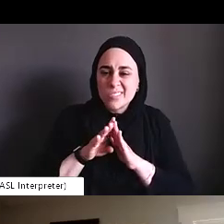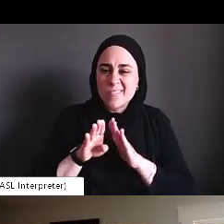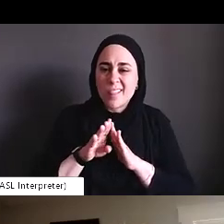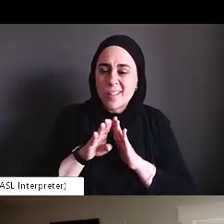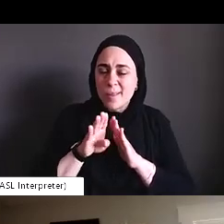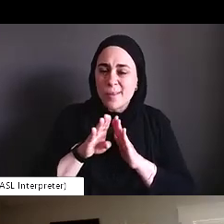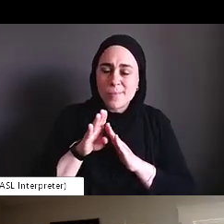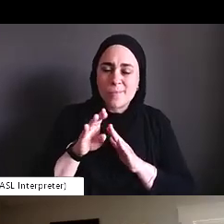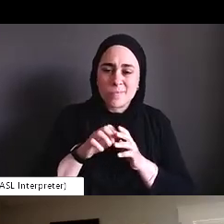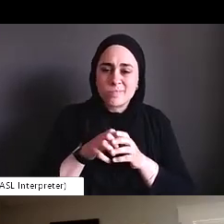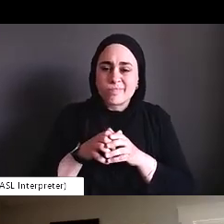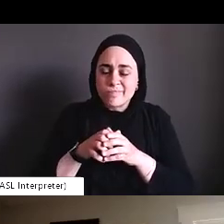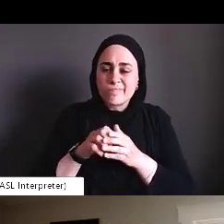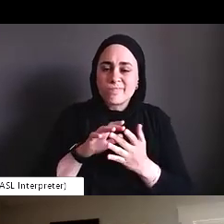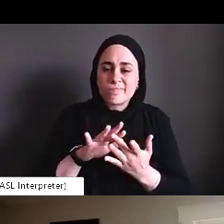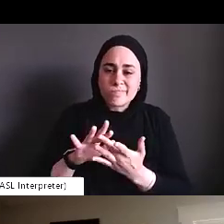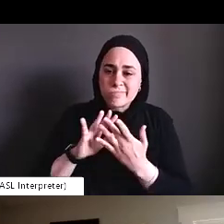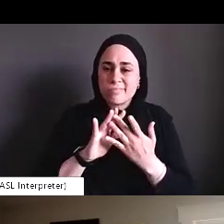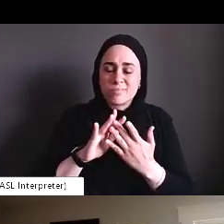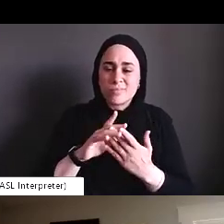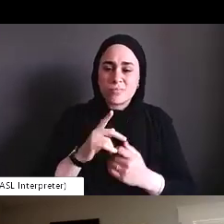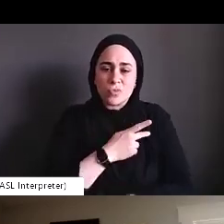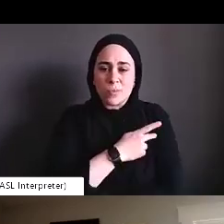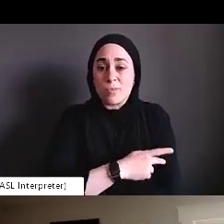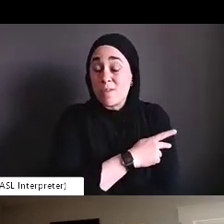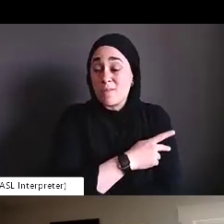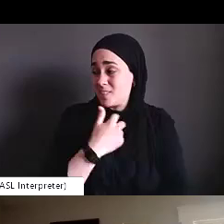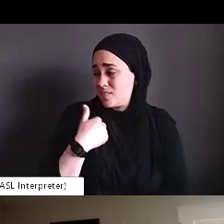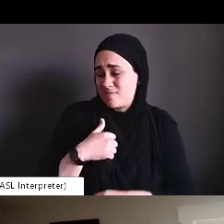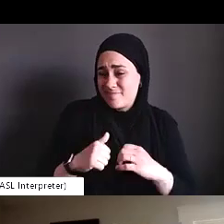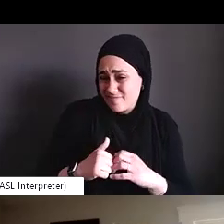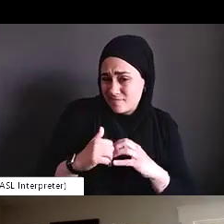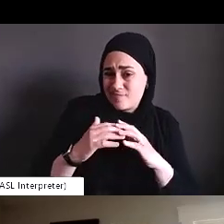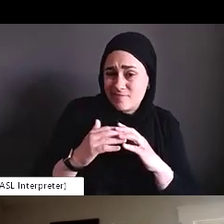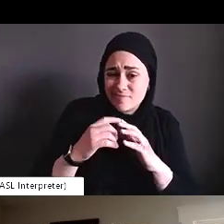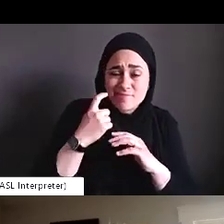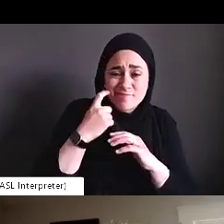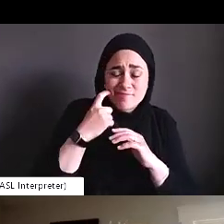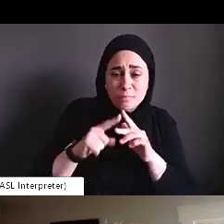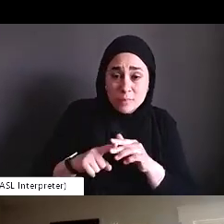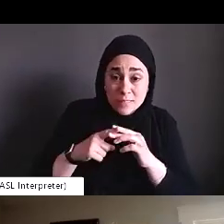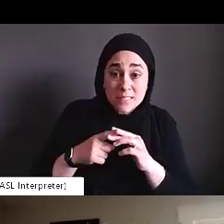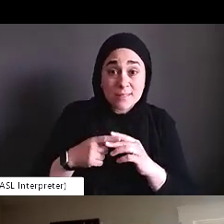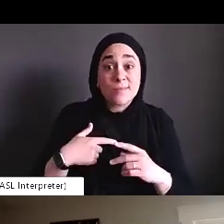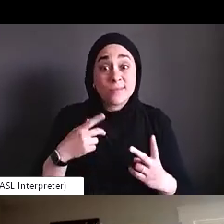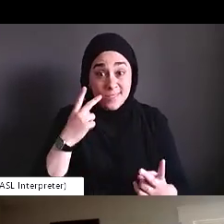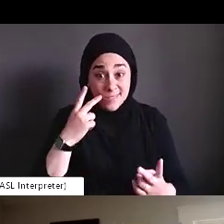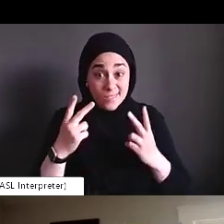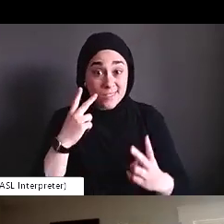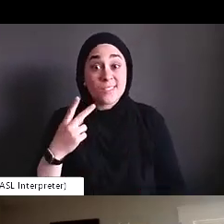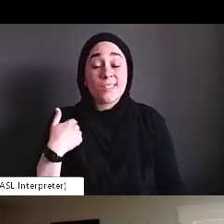province, and we're very much in the beginnings, and I can see we have big shoes to